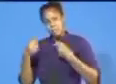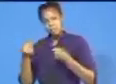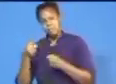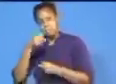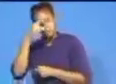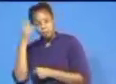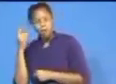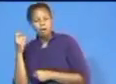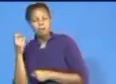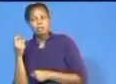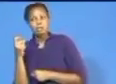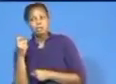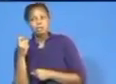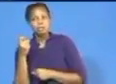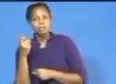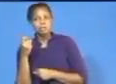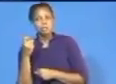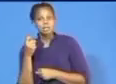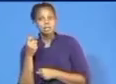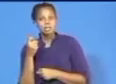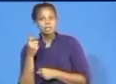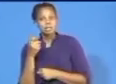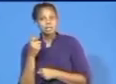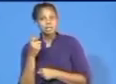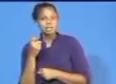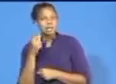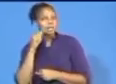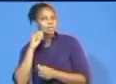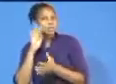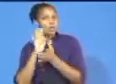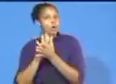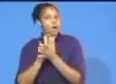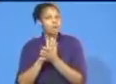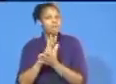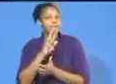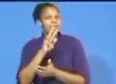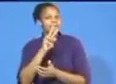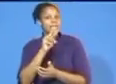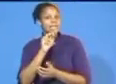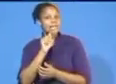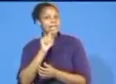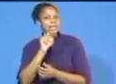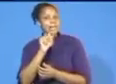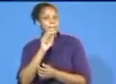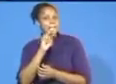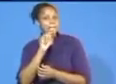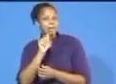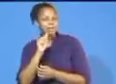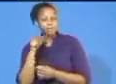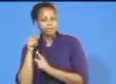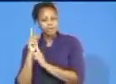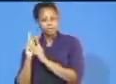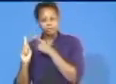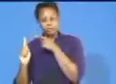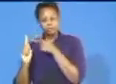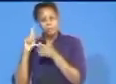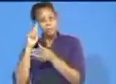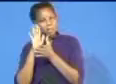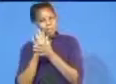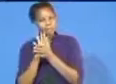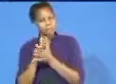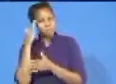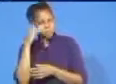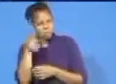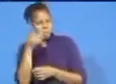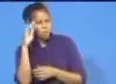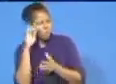evidently Mrs. Naaman believed it. I know that you wives know that